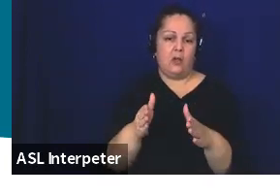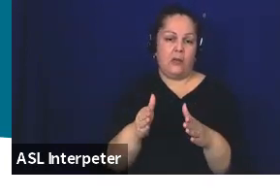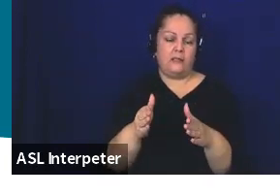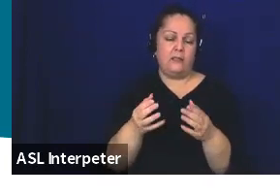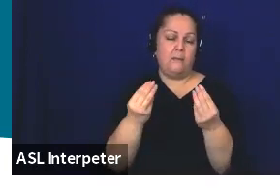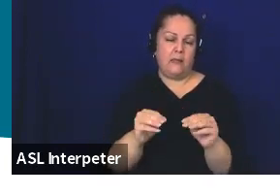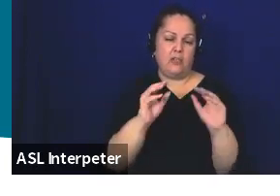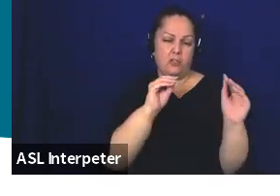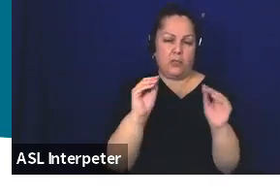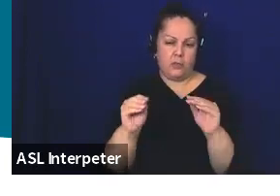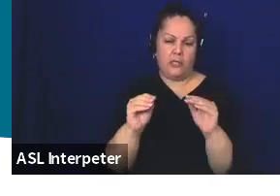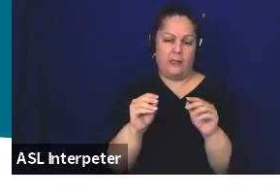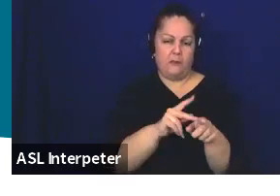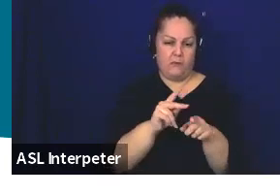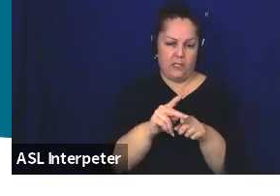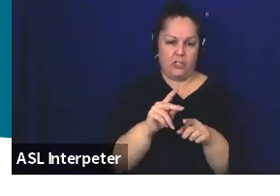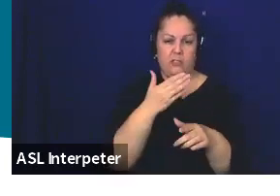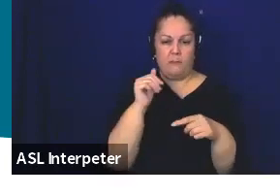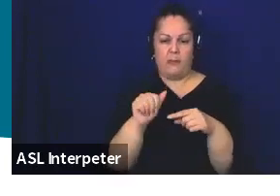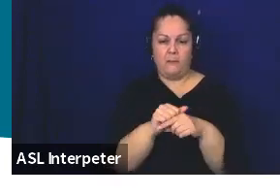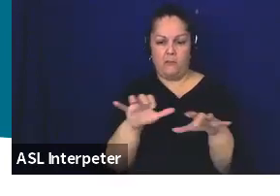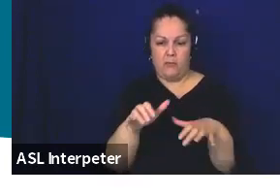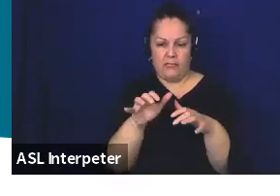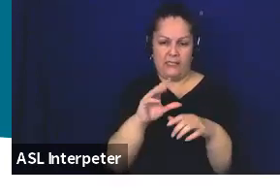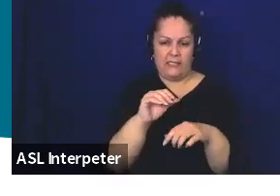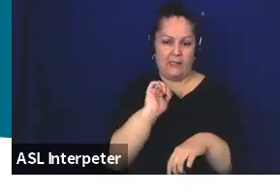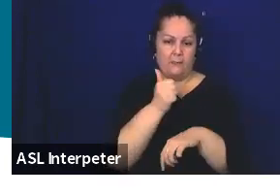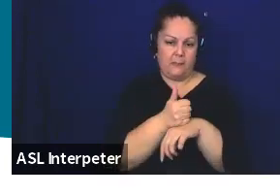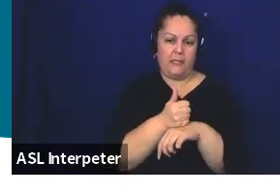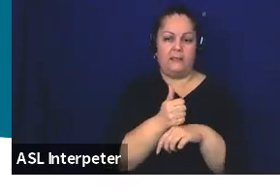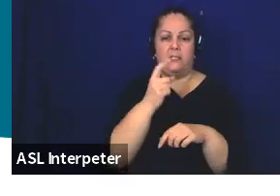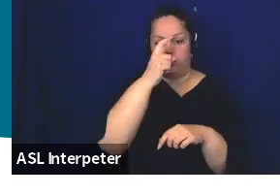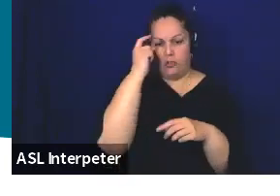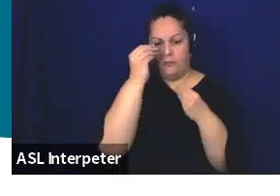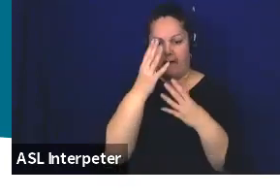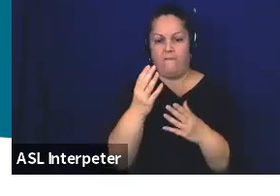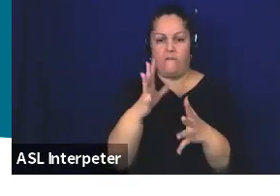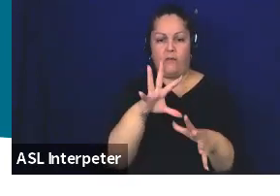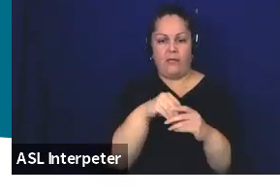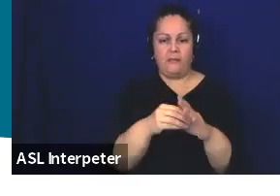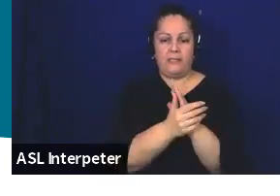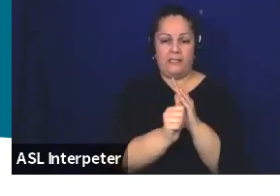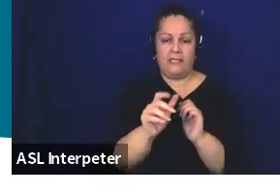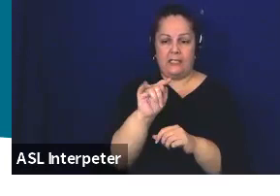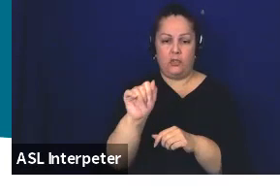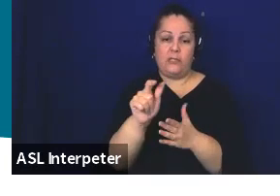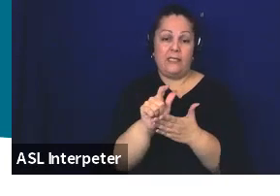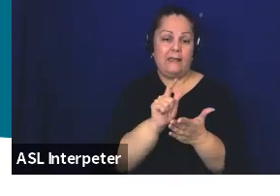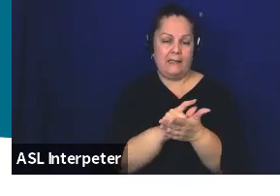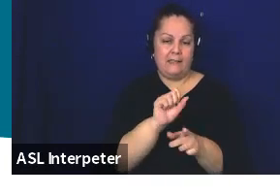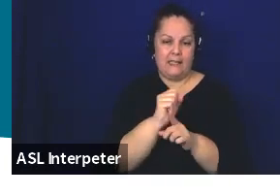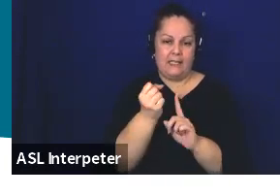methods to educate stakeholders on best practices in implementing trauma-informed engagement skills in tools in a legal setting.